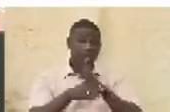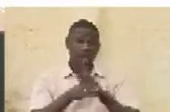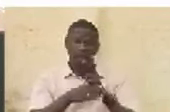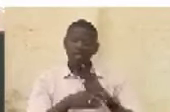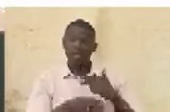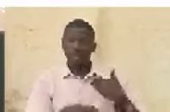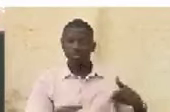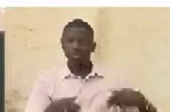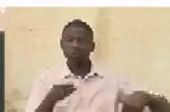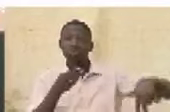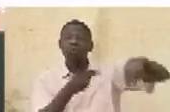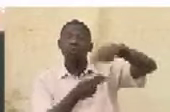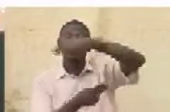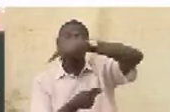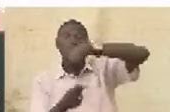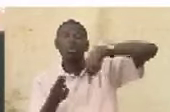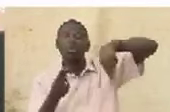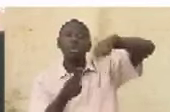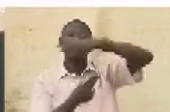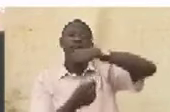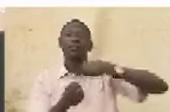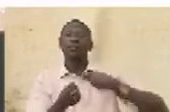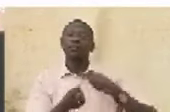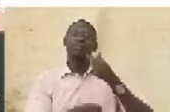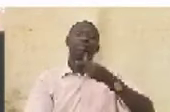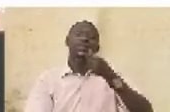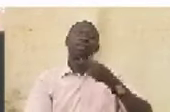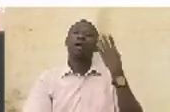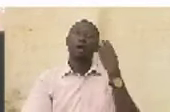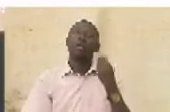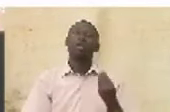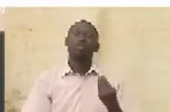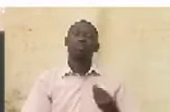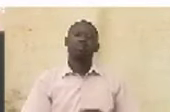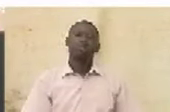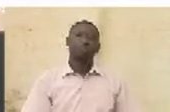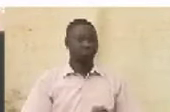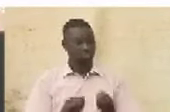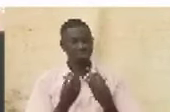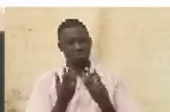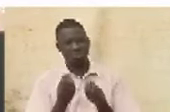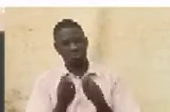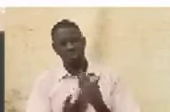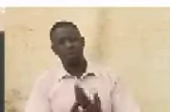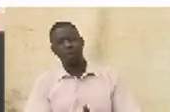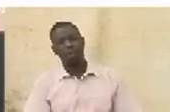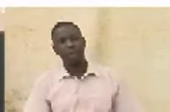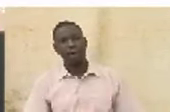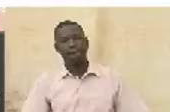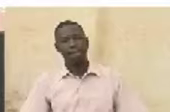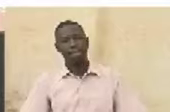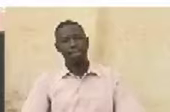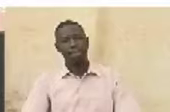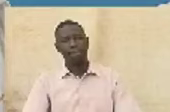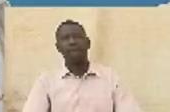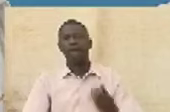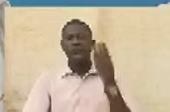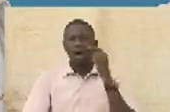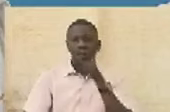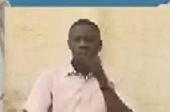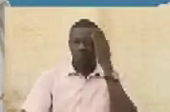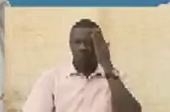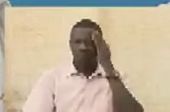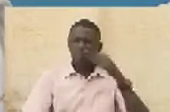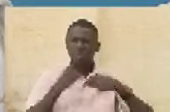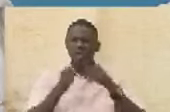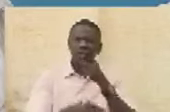Ako odo sa ite nyi ngolon nyaadi le kadu ko ya fo janko wato sojaro le ba sato nyi be murum murun nen. How did you know this? Ite